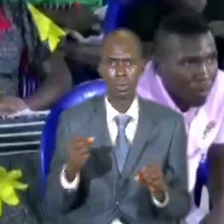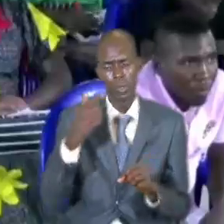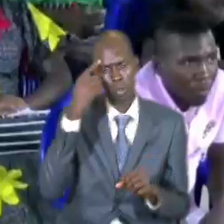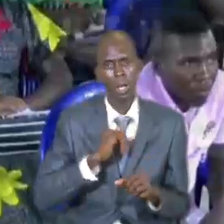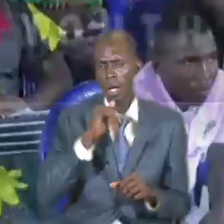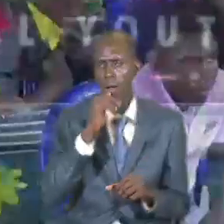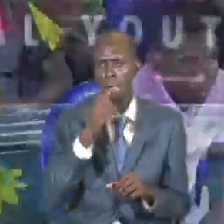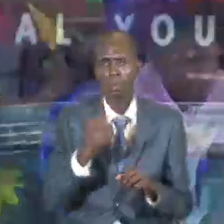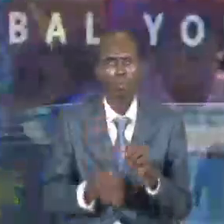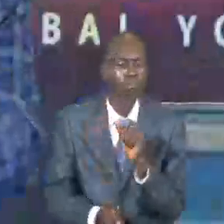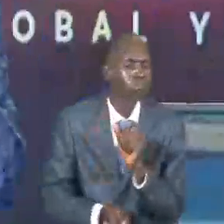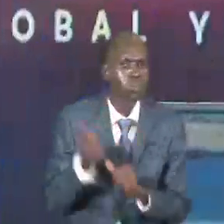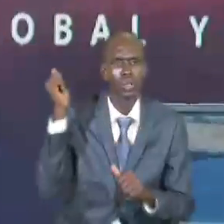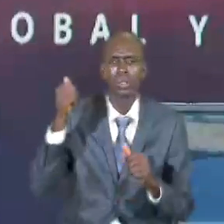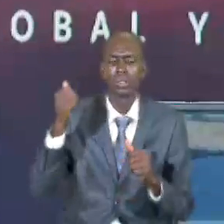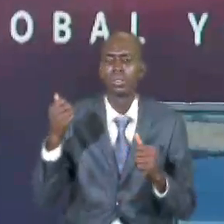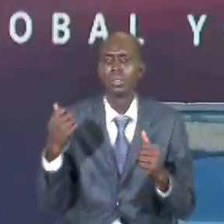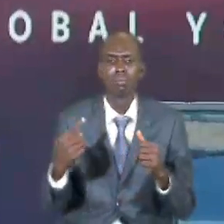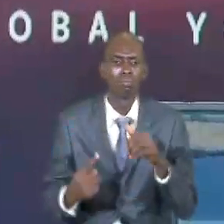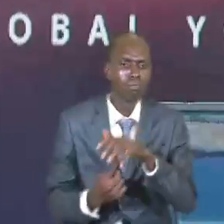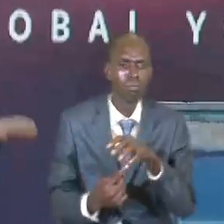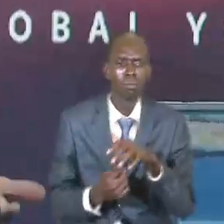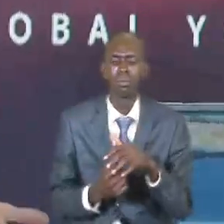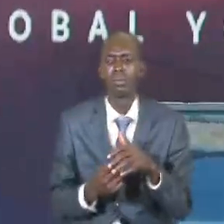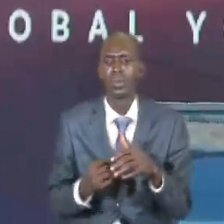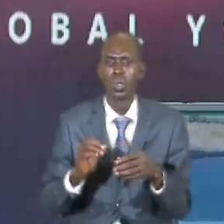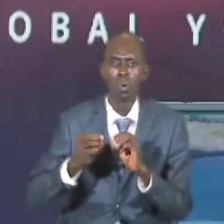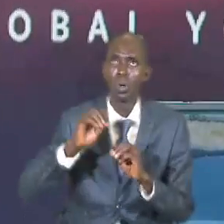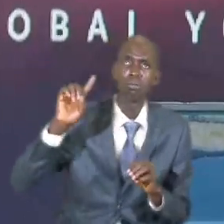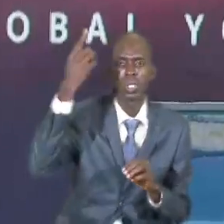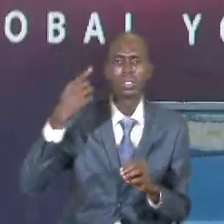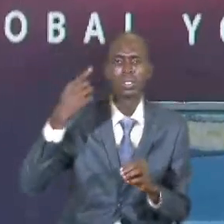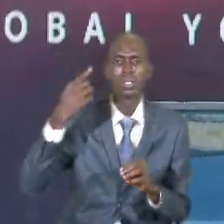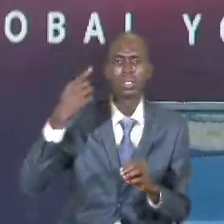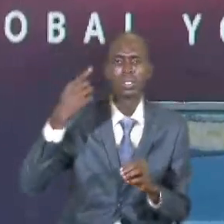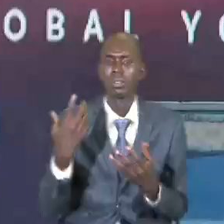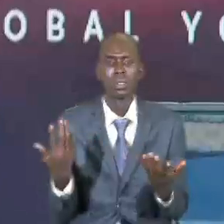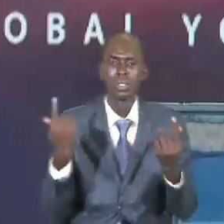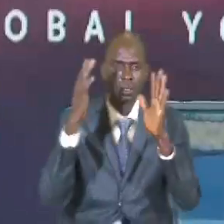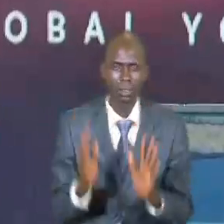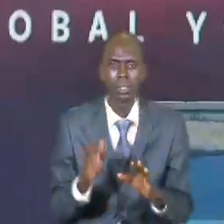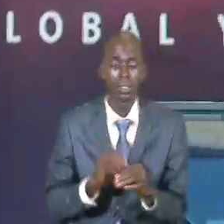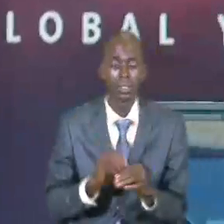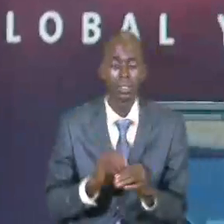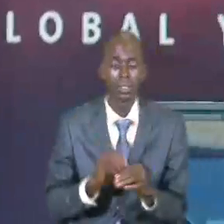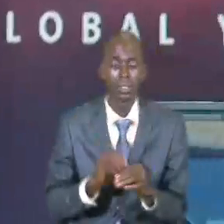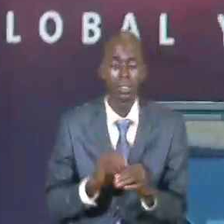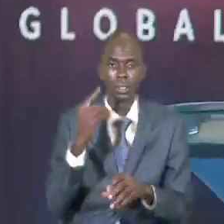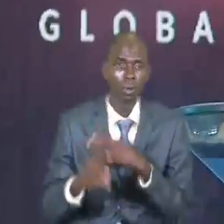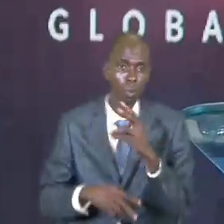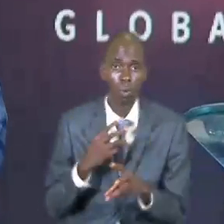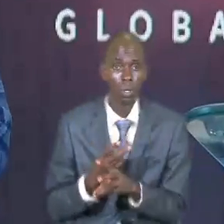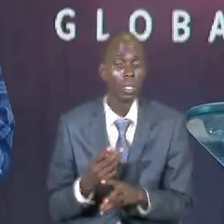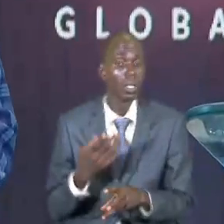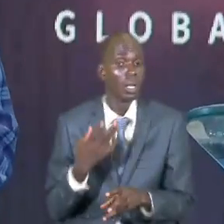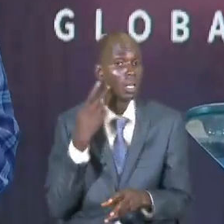together and look at them one by one. Look at all the sins they have committed. When he came on, his